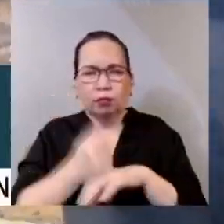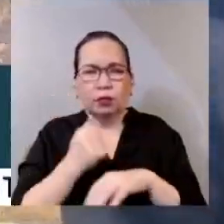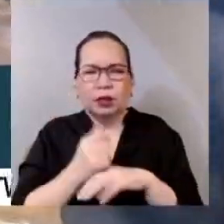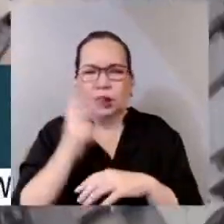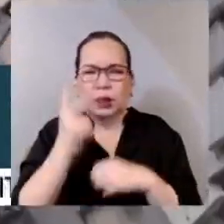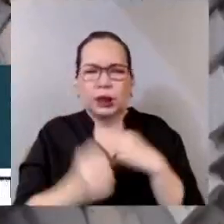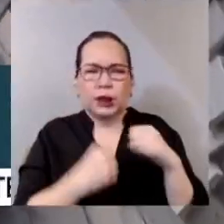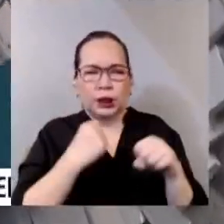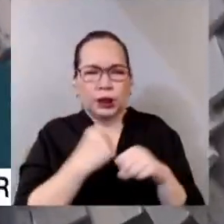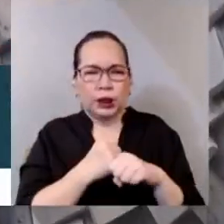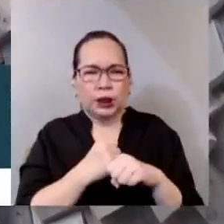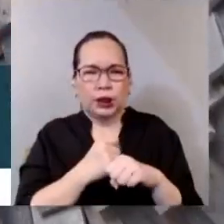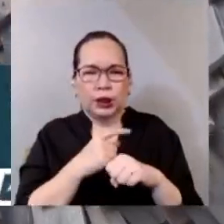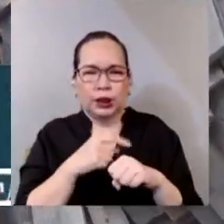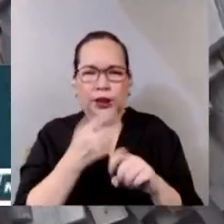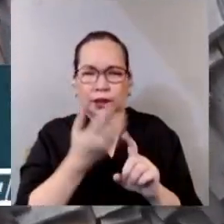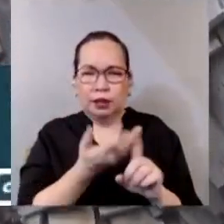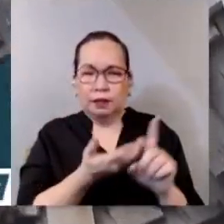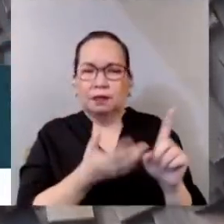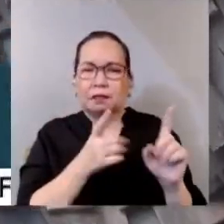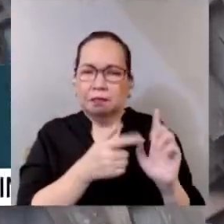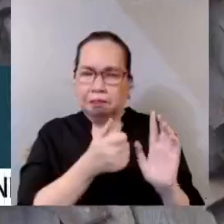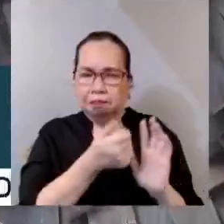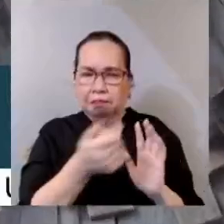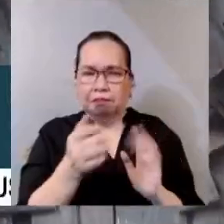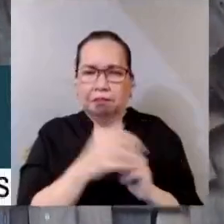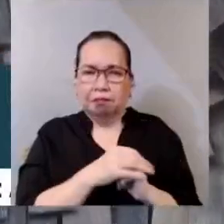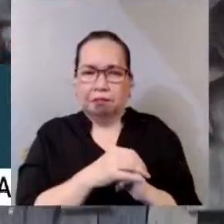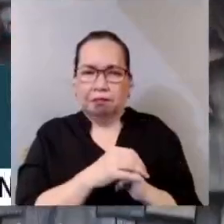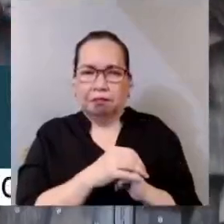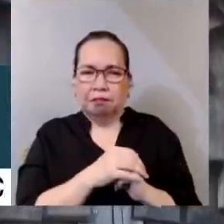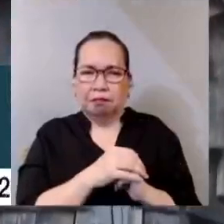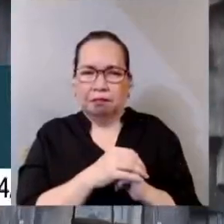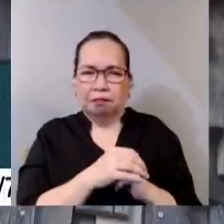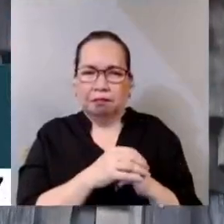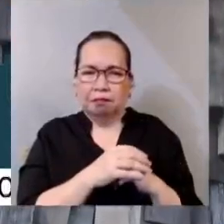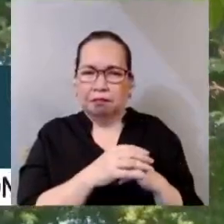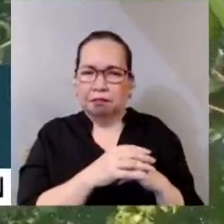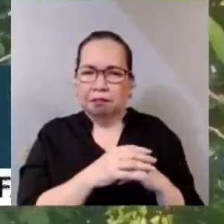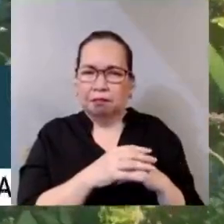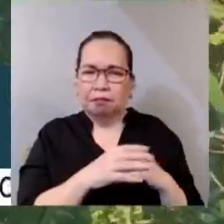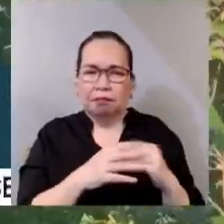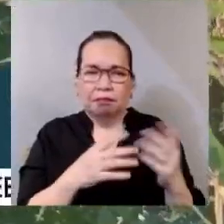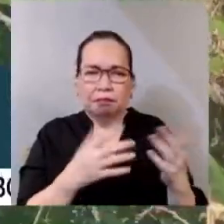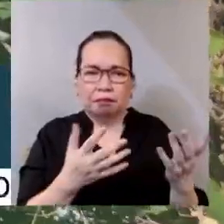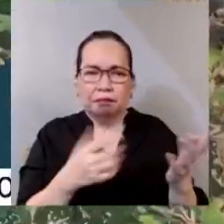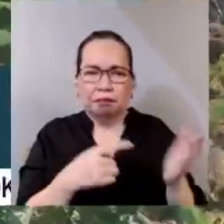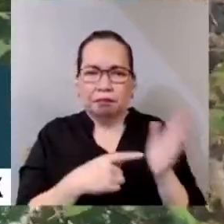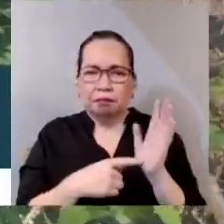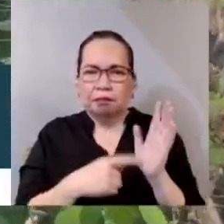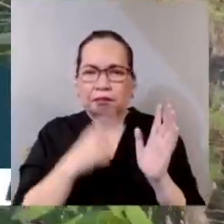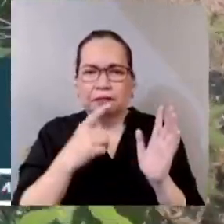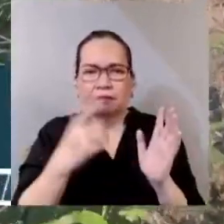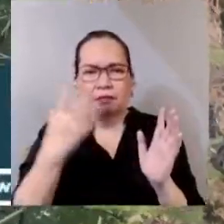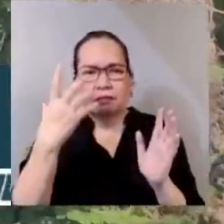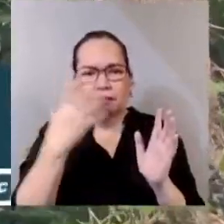take on a life of their own. The mysterious mossy woods of the Pacific Northwest seem a perfect place for the